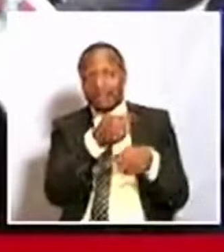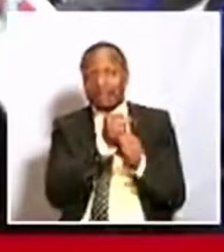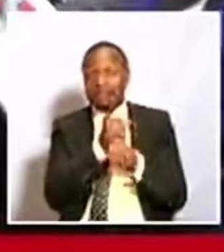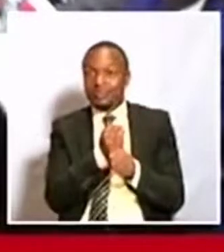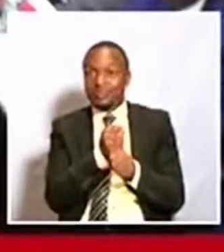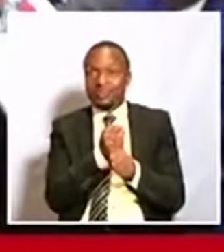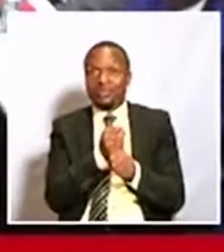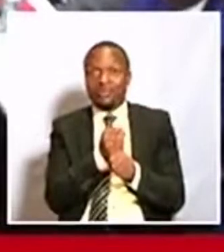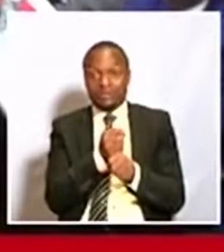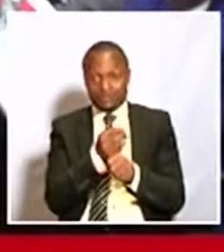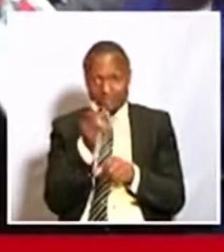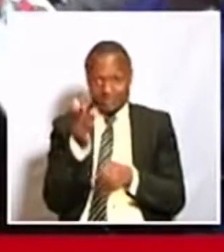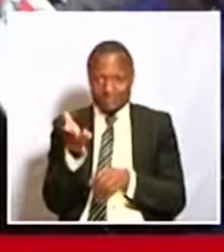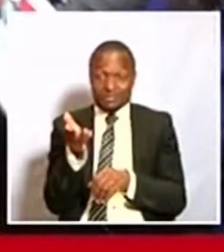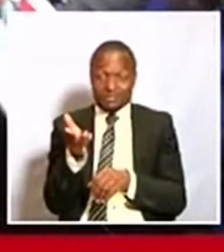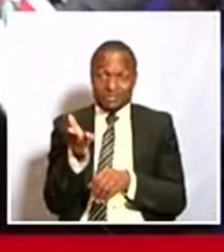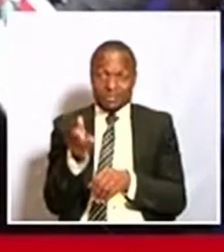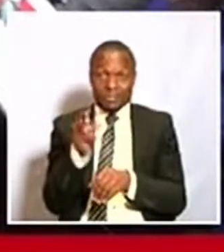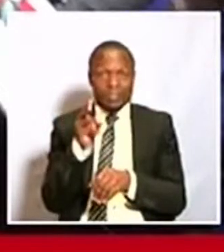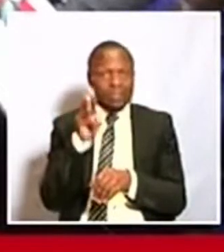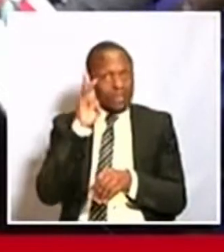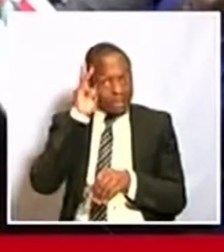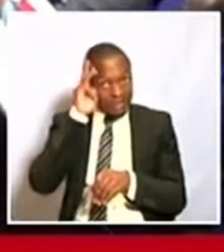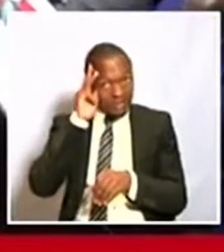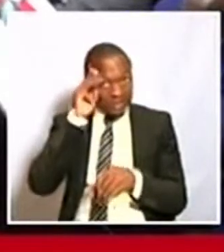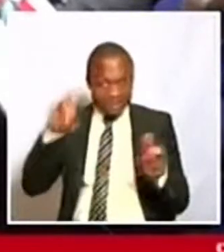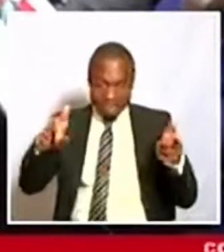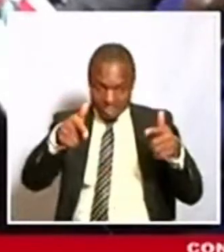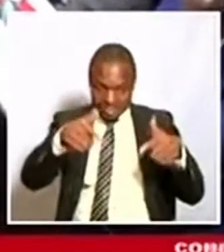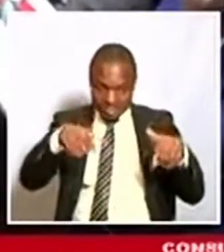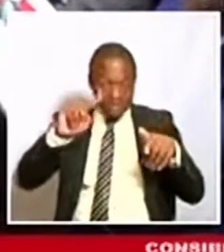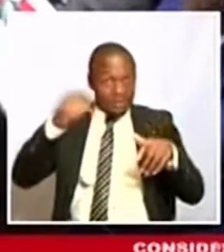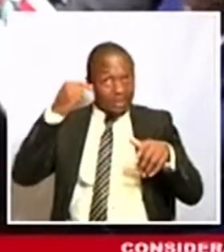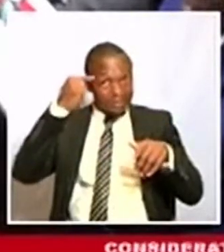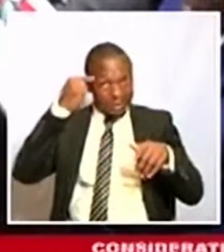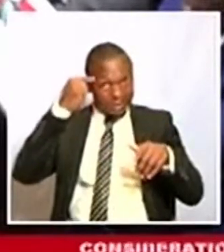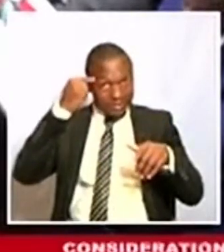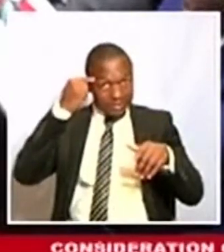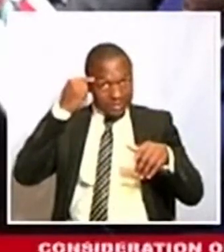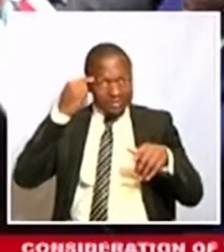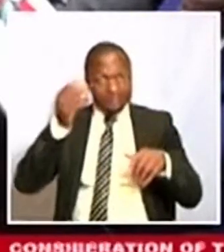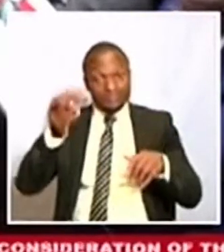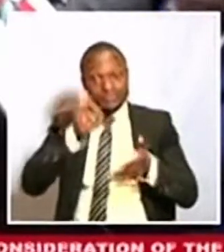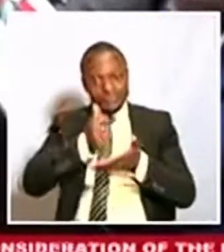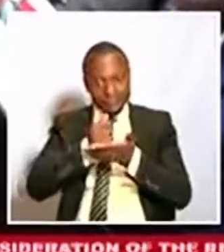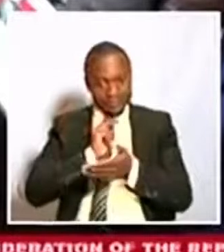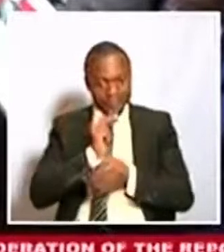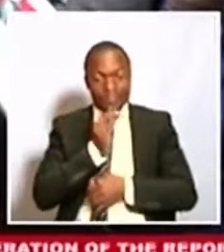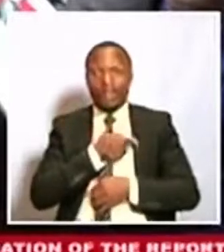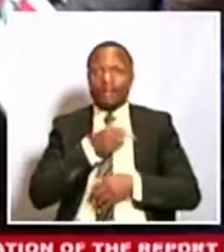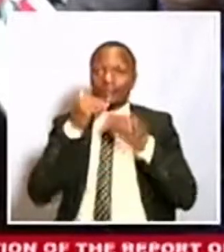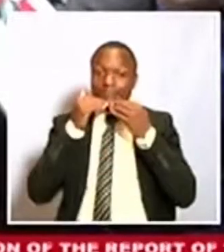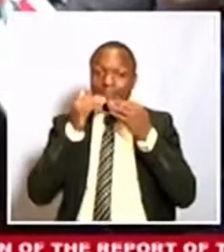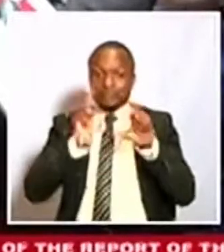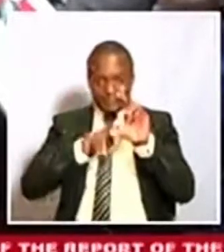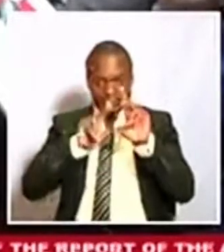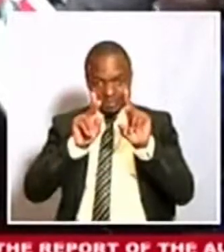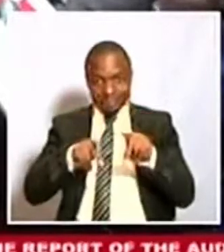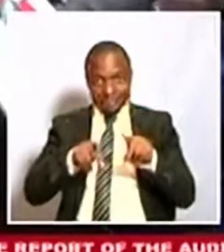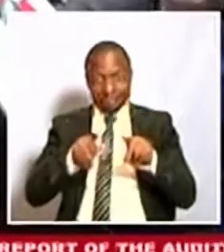Well, okay, I'll leave you there. Minister of Local Government, Ministry, help us. Thank you, Chair,